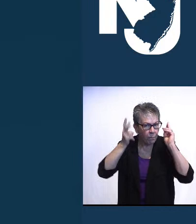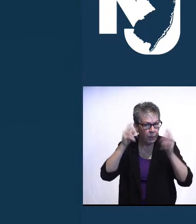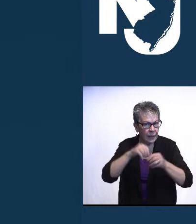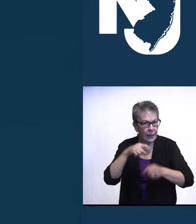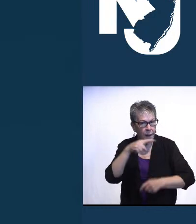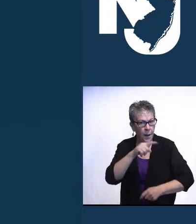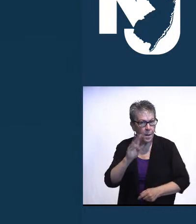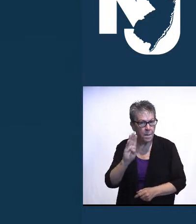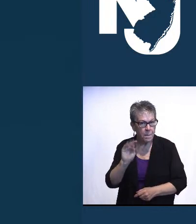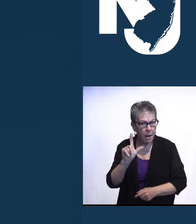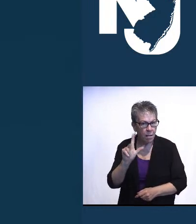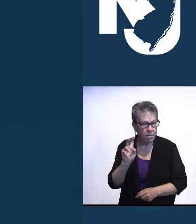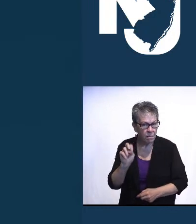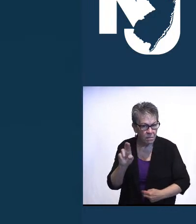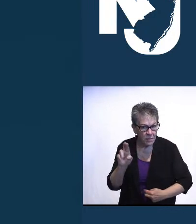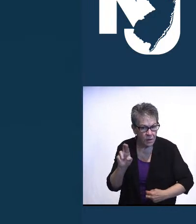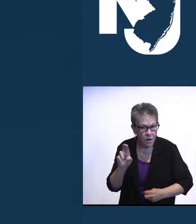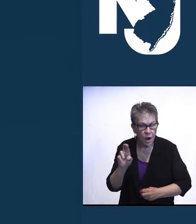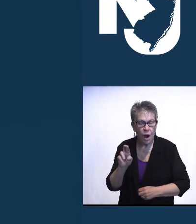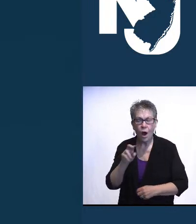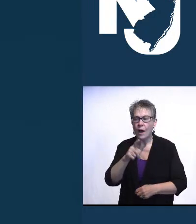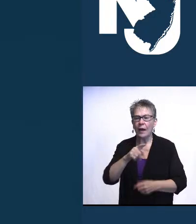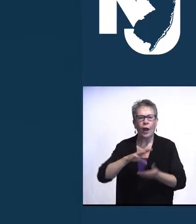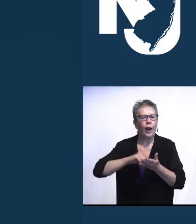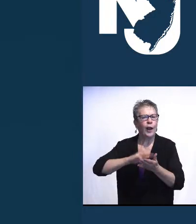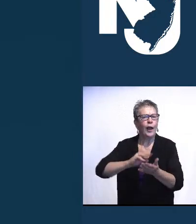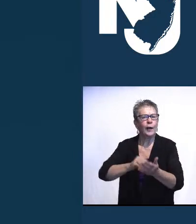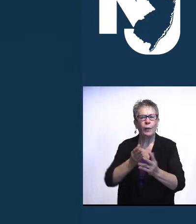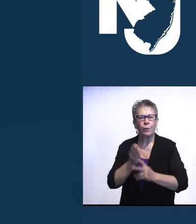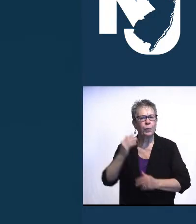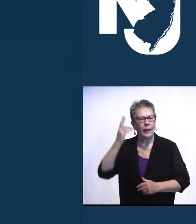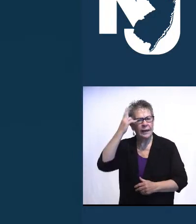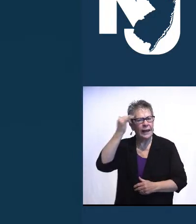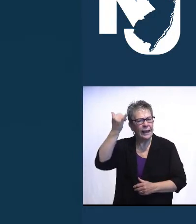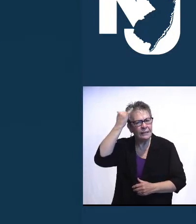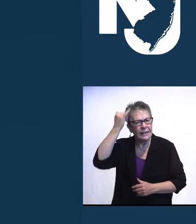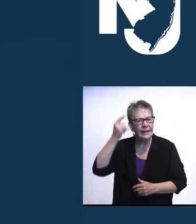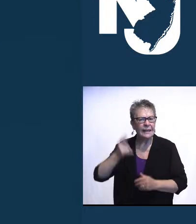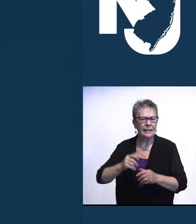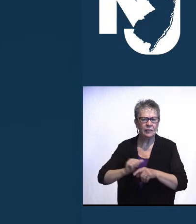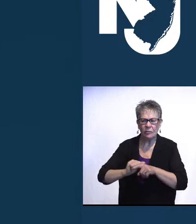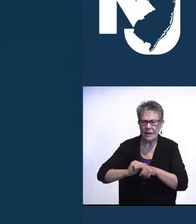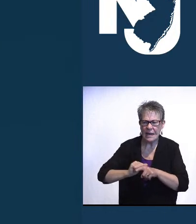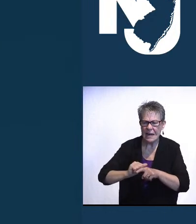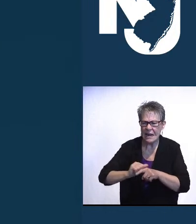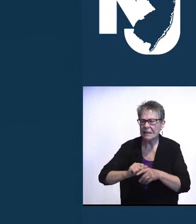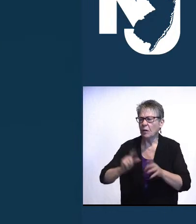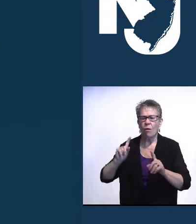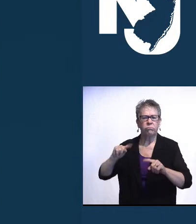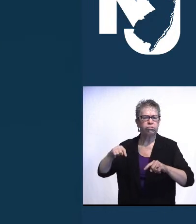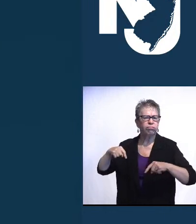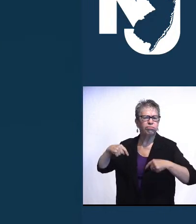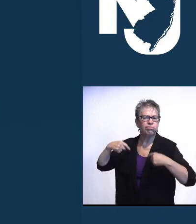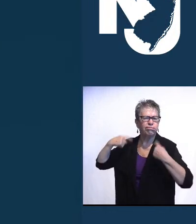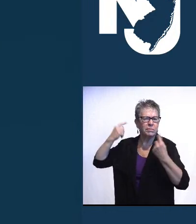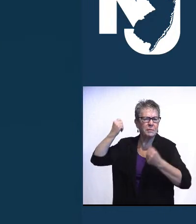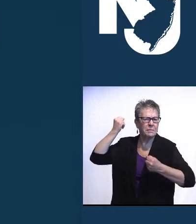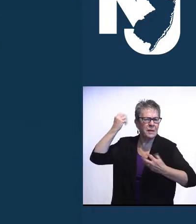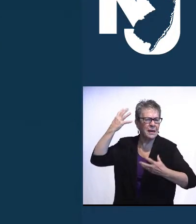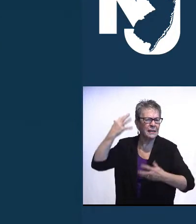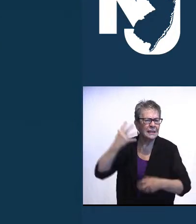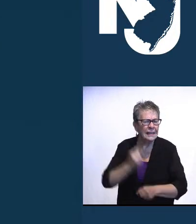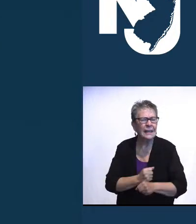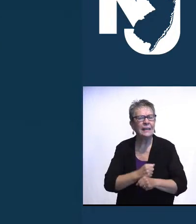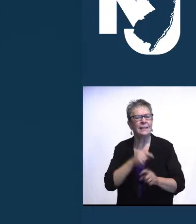of the Belmar Barbershop, the mainstay considered an institution in the community. Vincent learned his